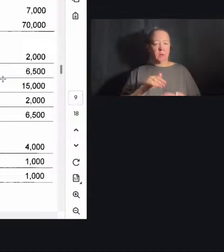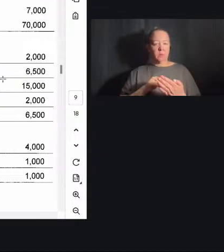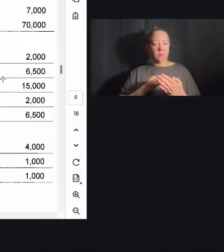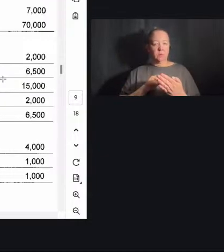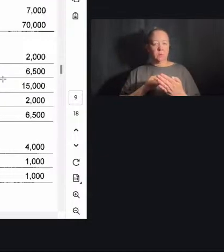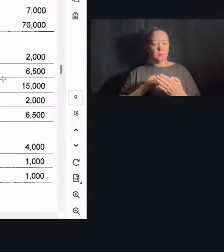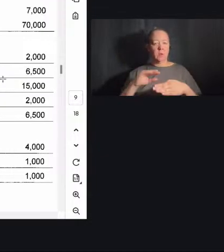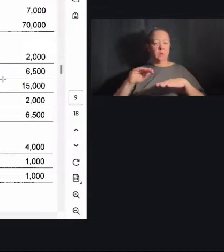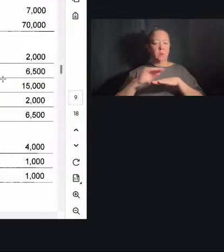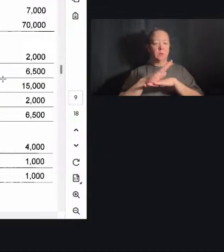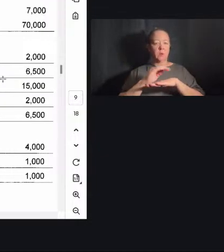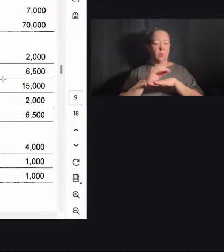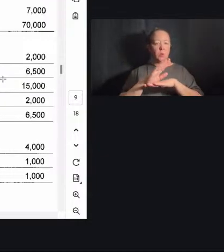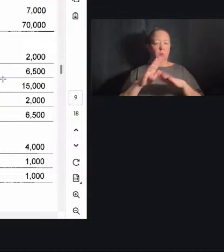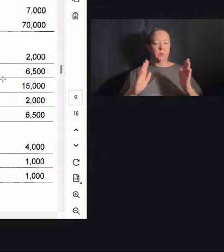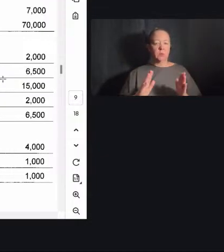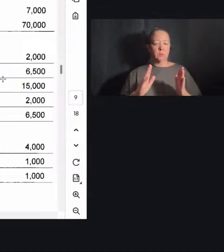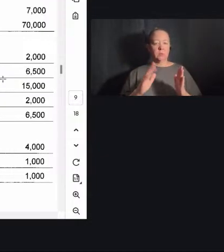Consultant and